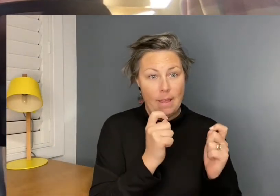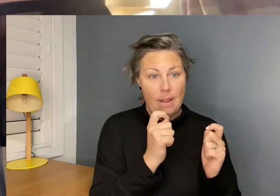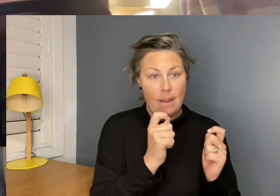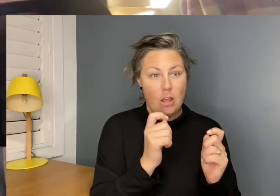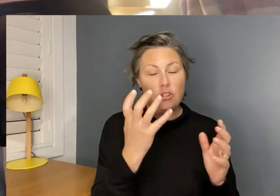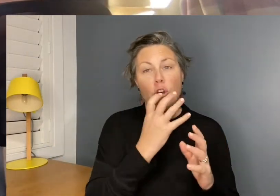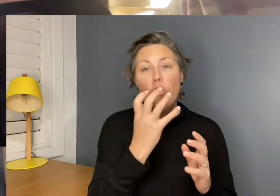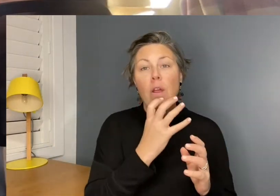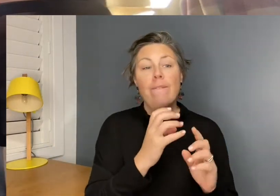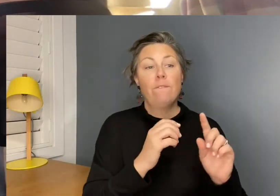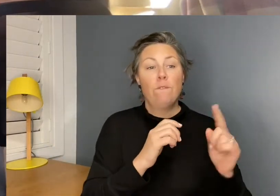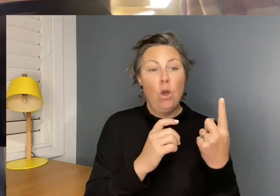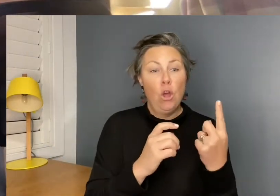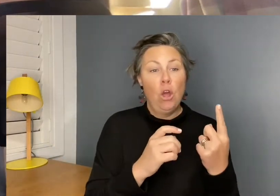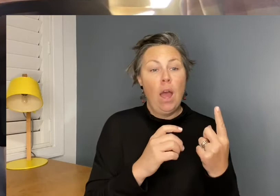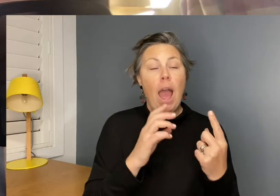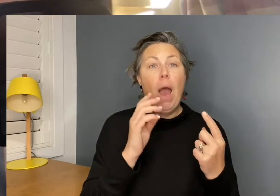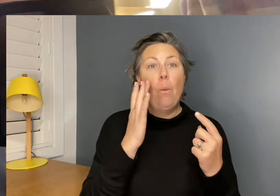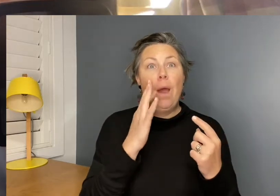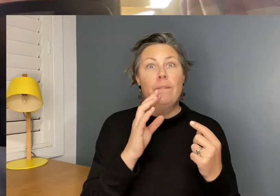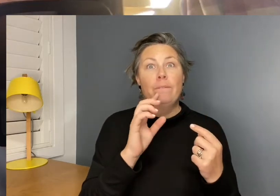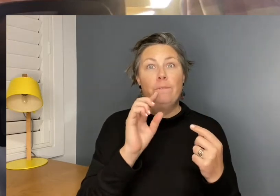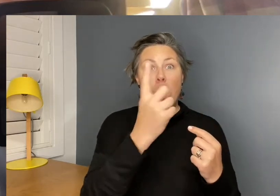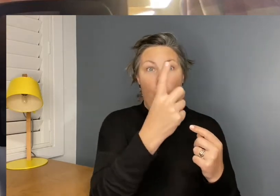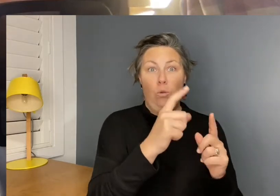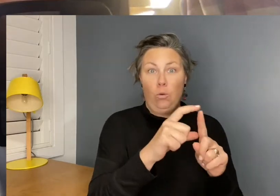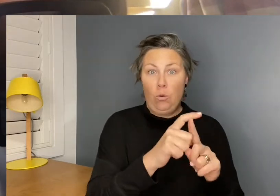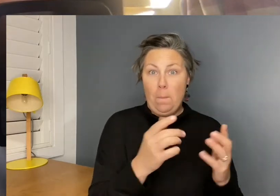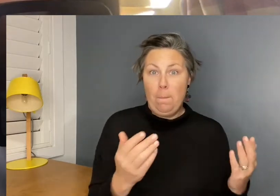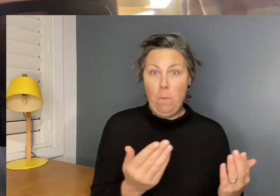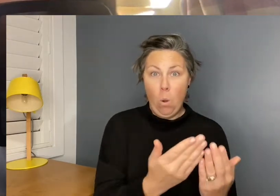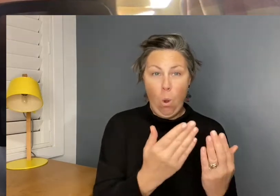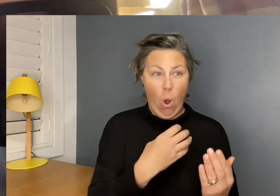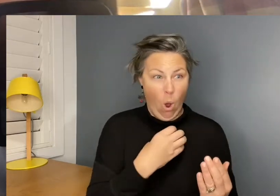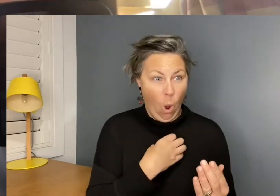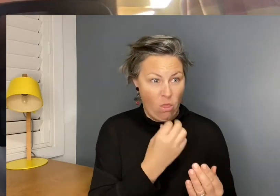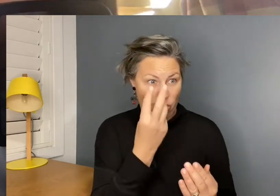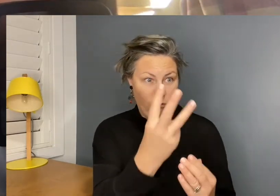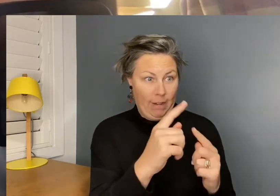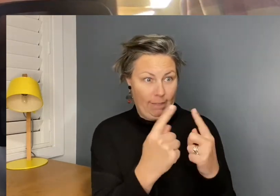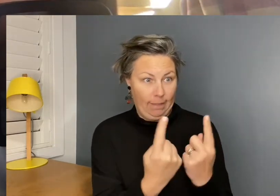this second time. 3 things that everyone needs to know about